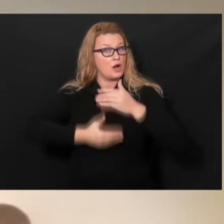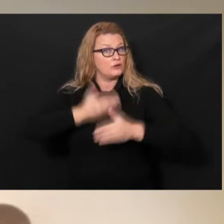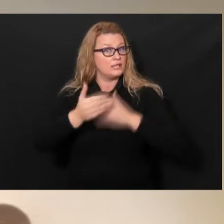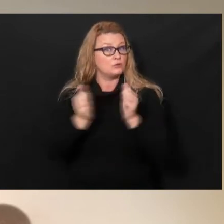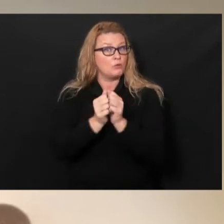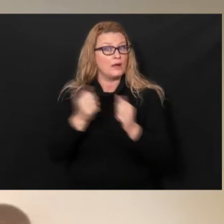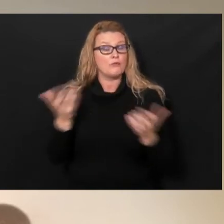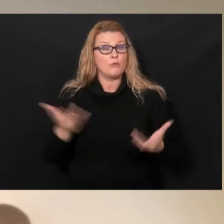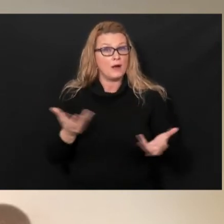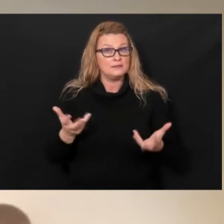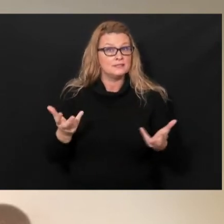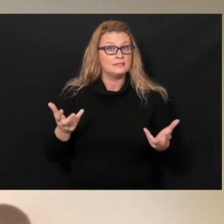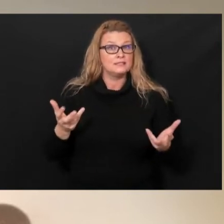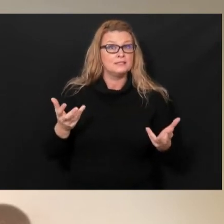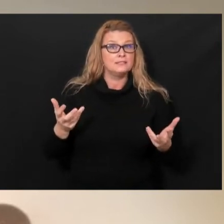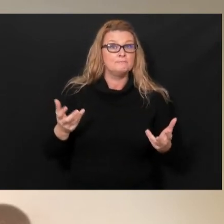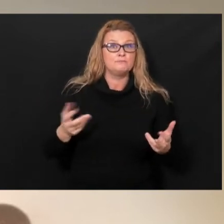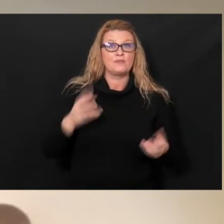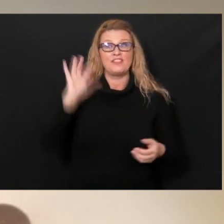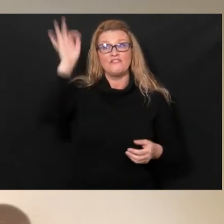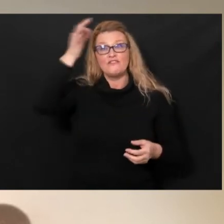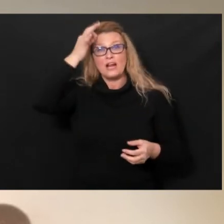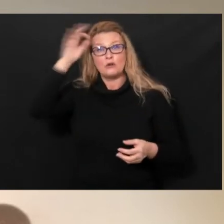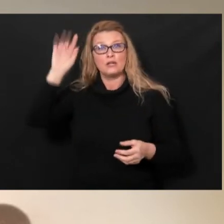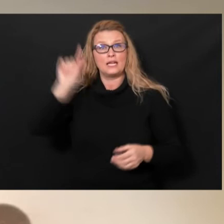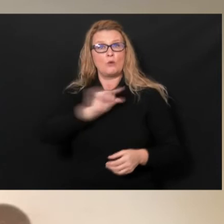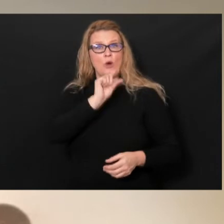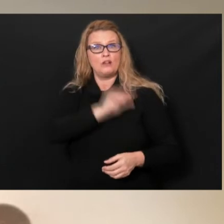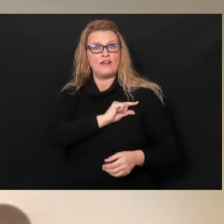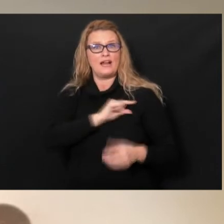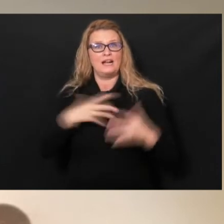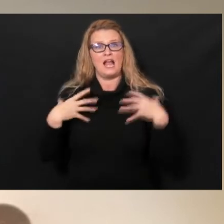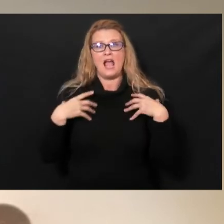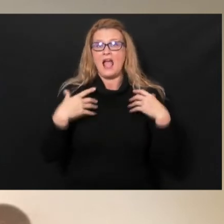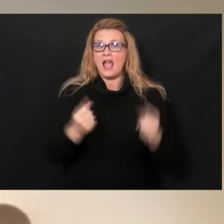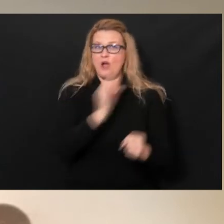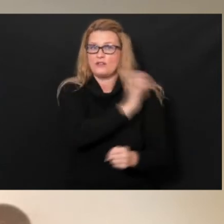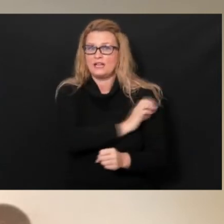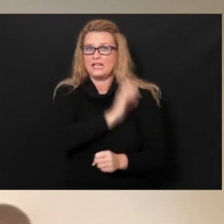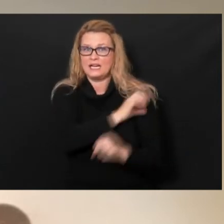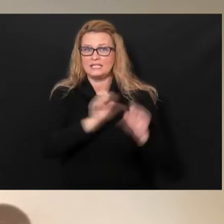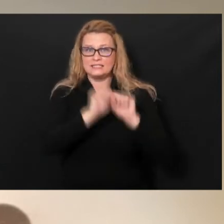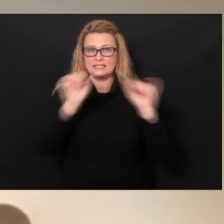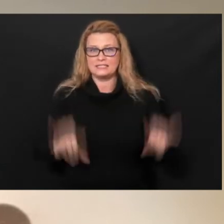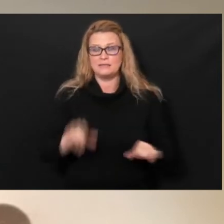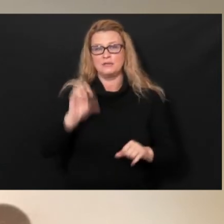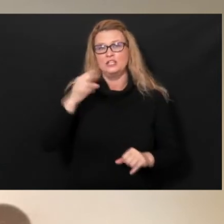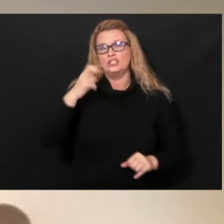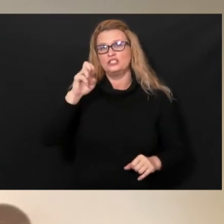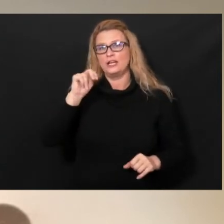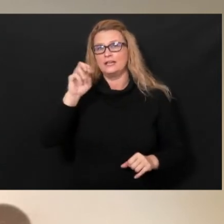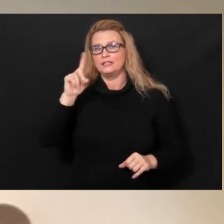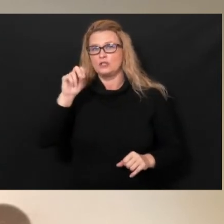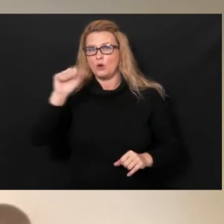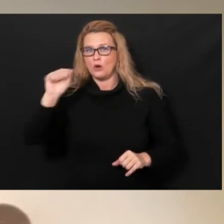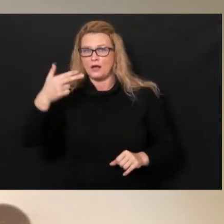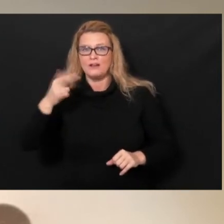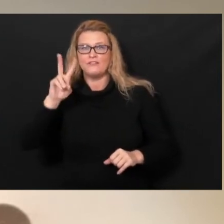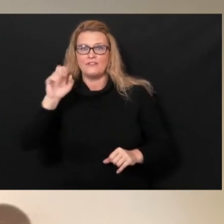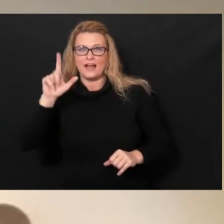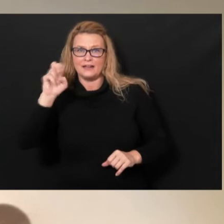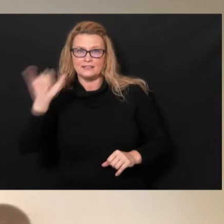our two federally qualified health clinic systems, Shenandoah and Valley, that will hopefully